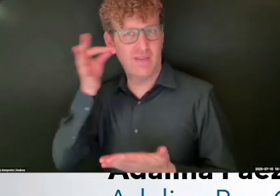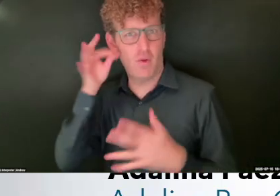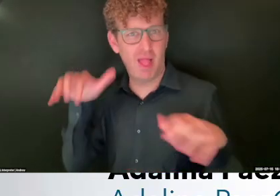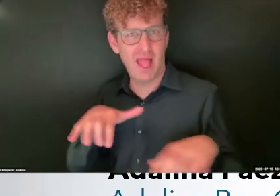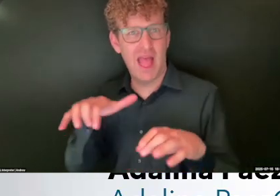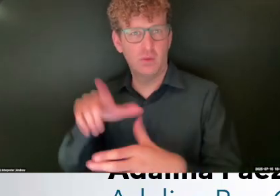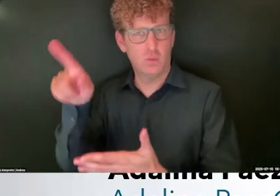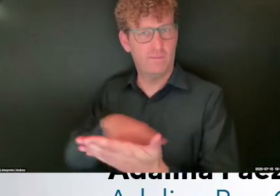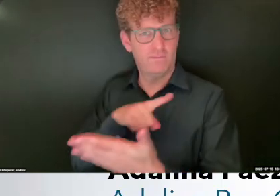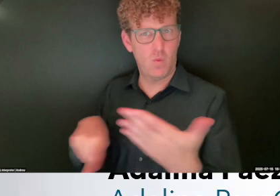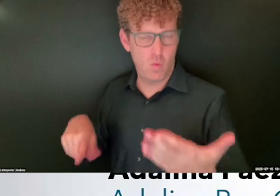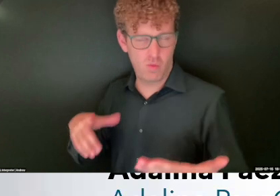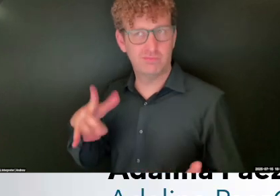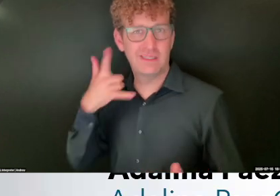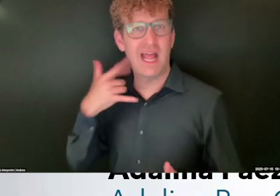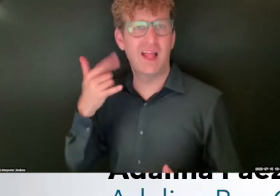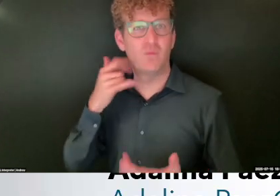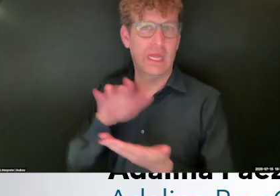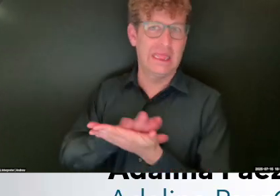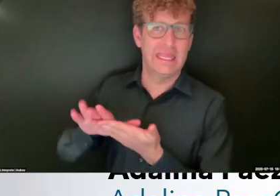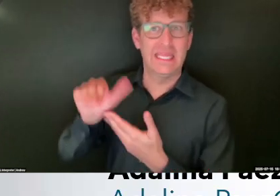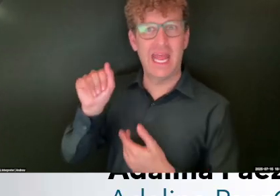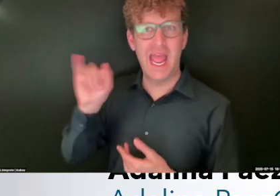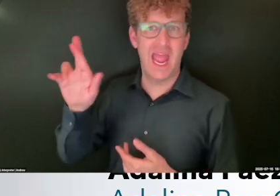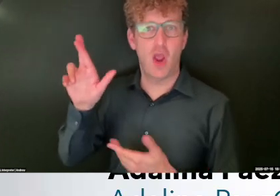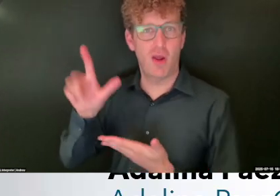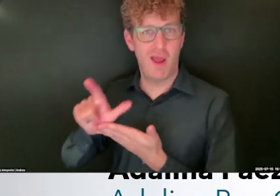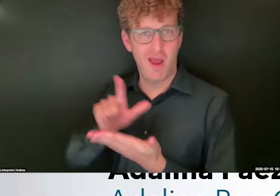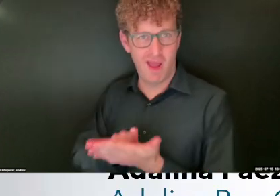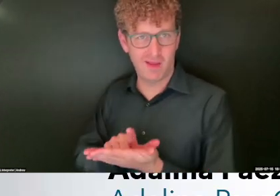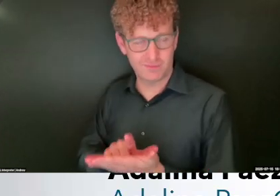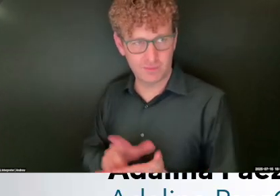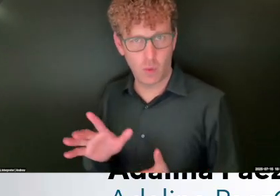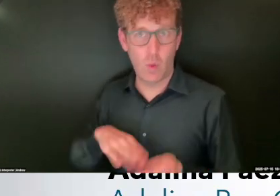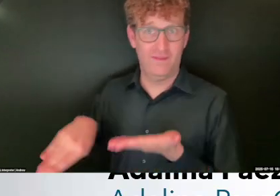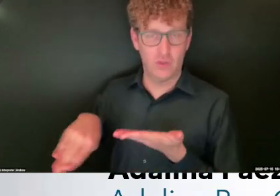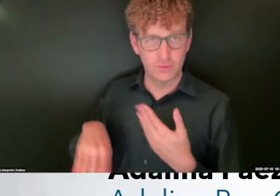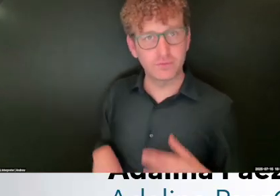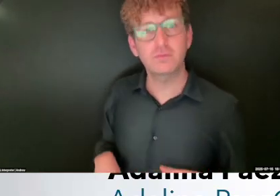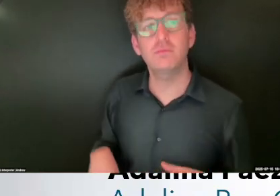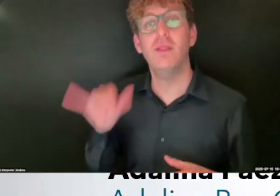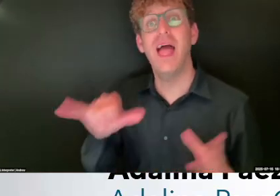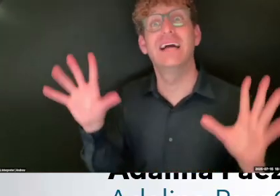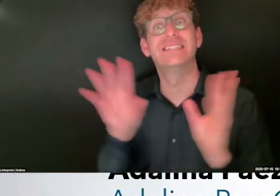bring together policymakers, experts, and leaders from the environmental and scientific communities,